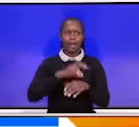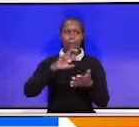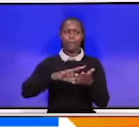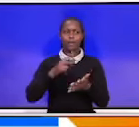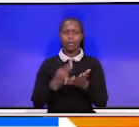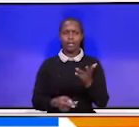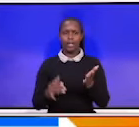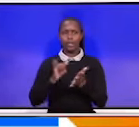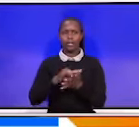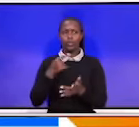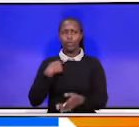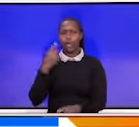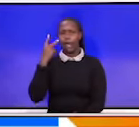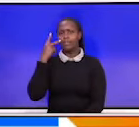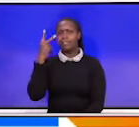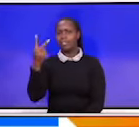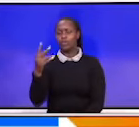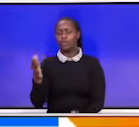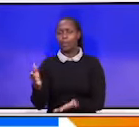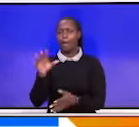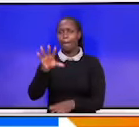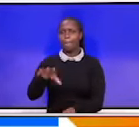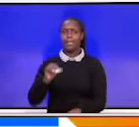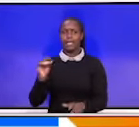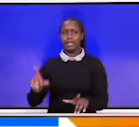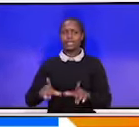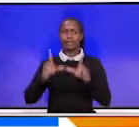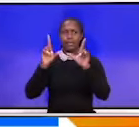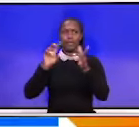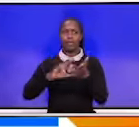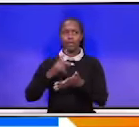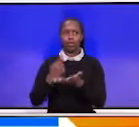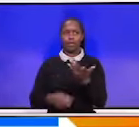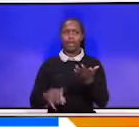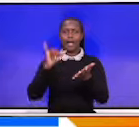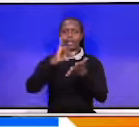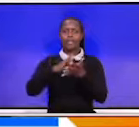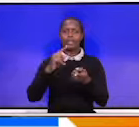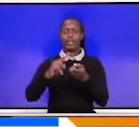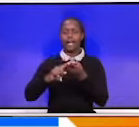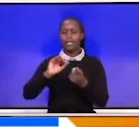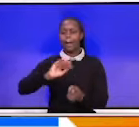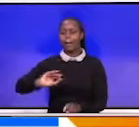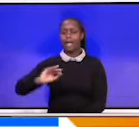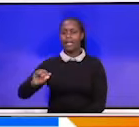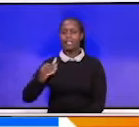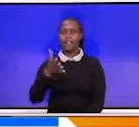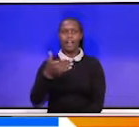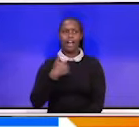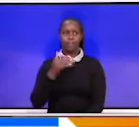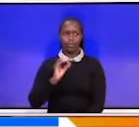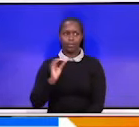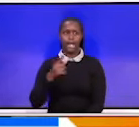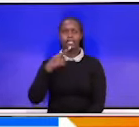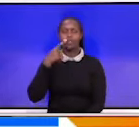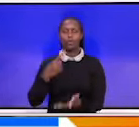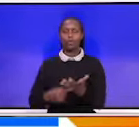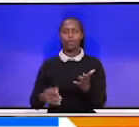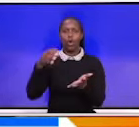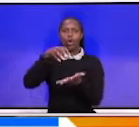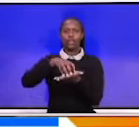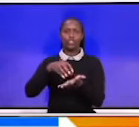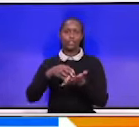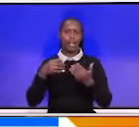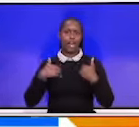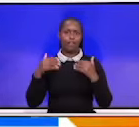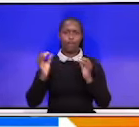that we have said you collect does not mean that that balance is not there. You will not, I said unconditionally. But